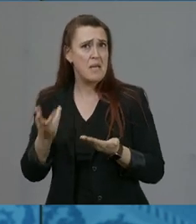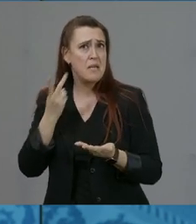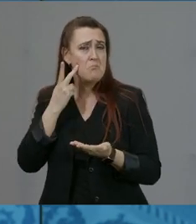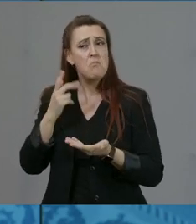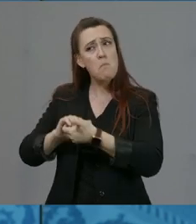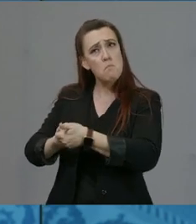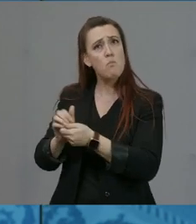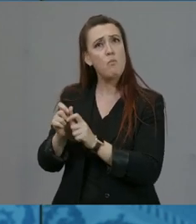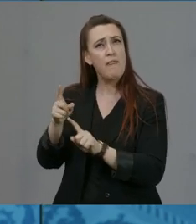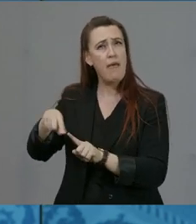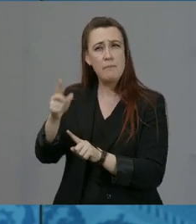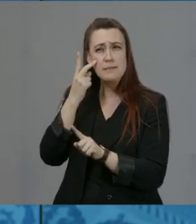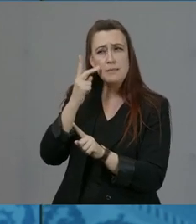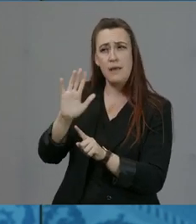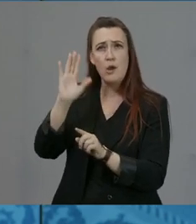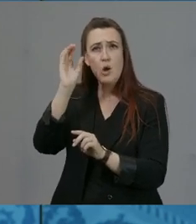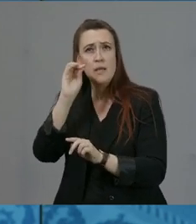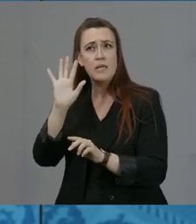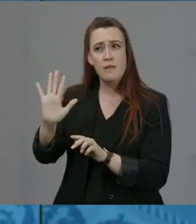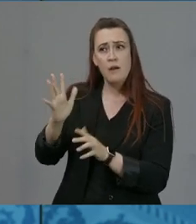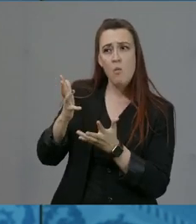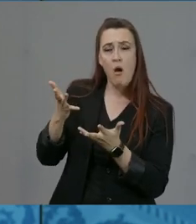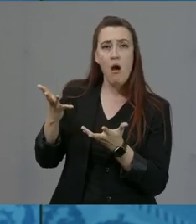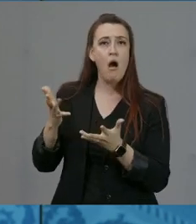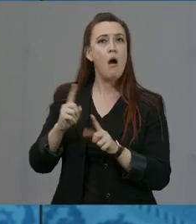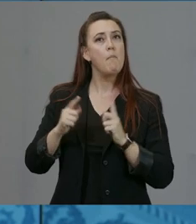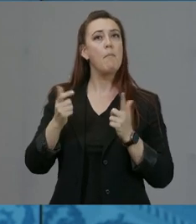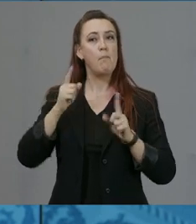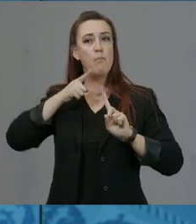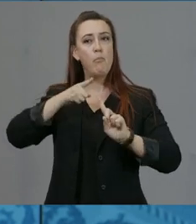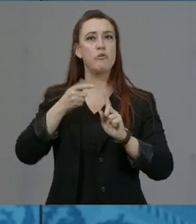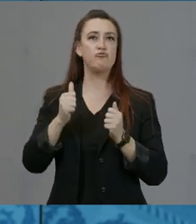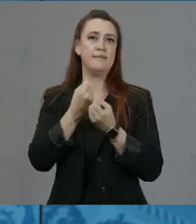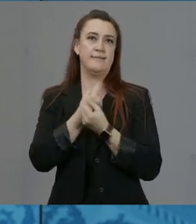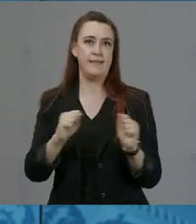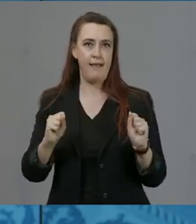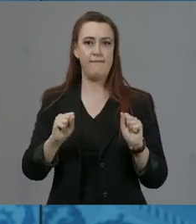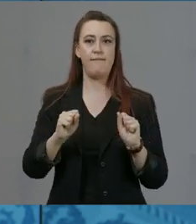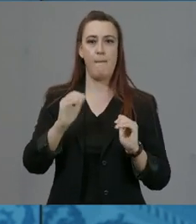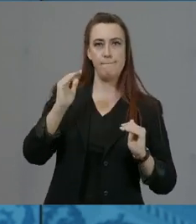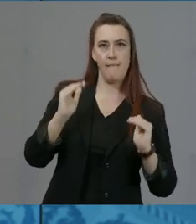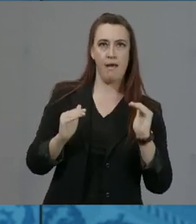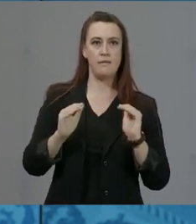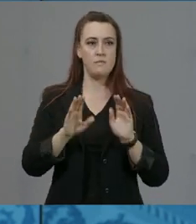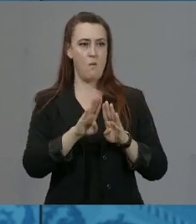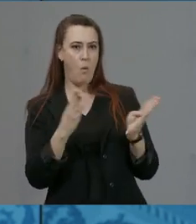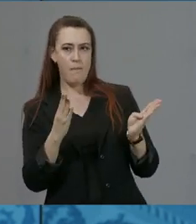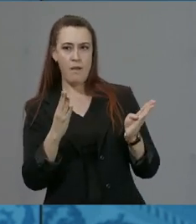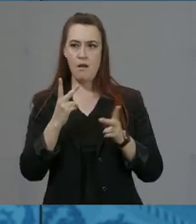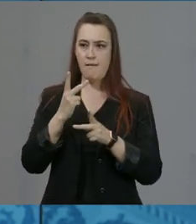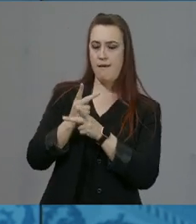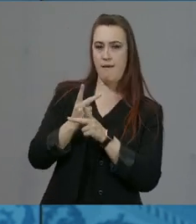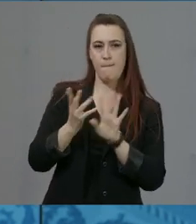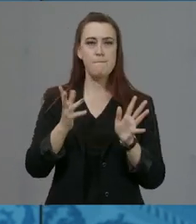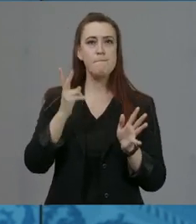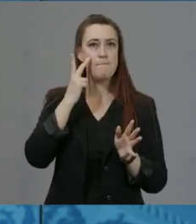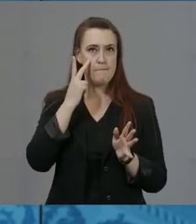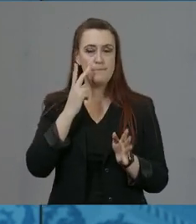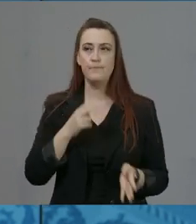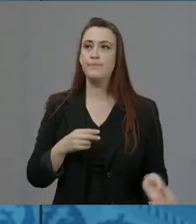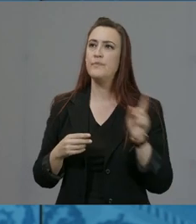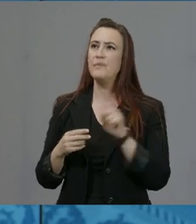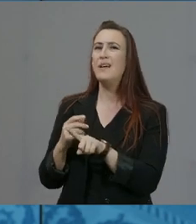so that we can do this in a safe, balanced way. But I guess the question is, you know, the guidance that